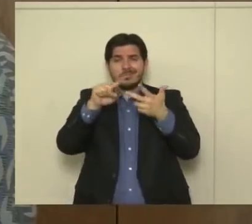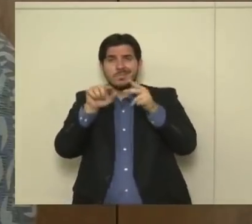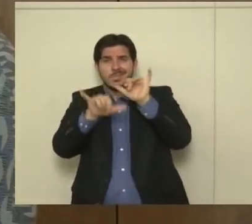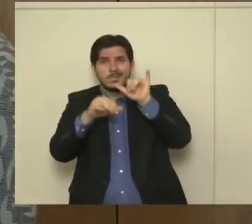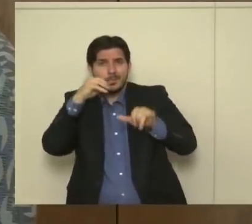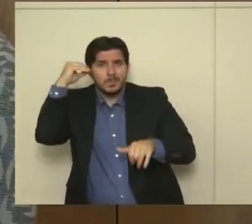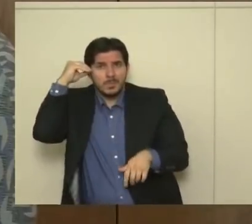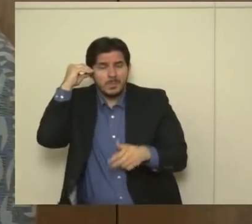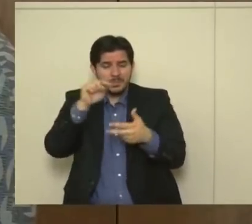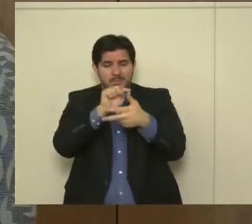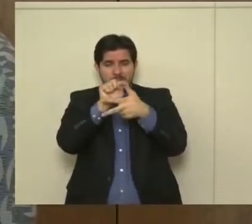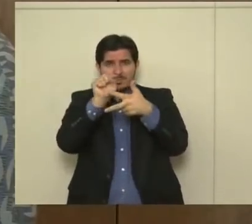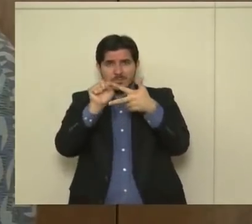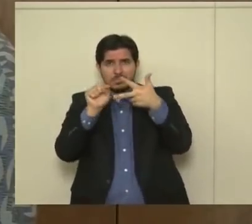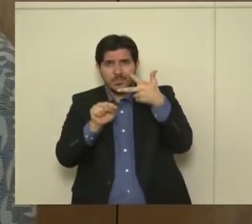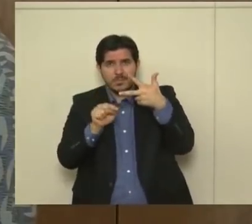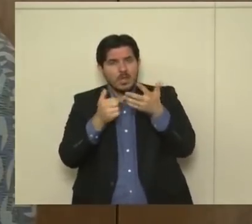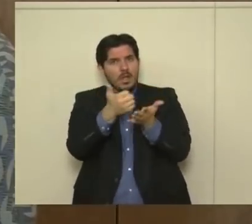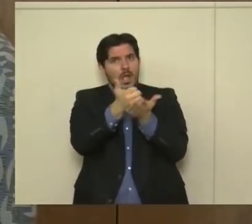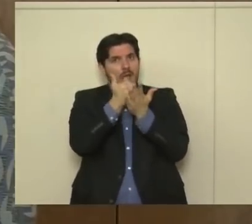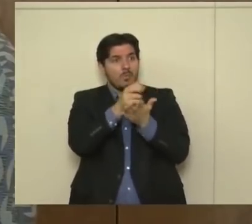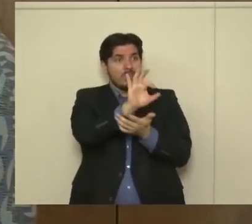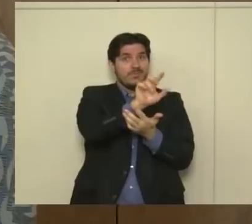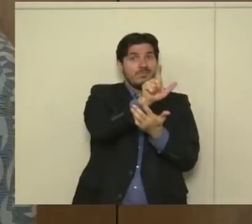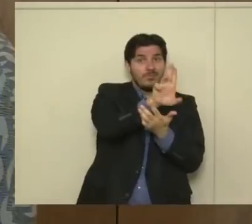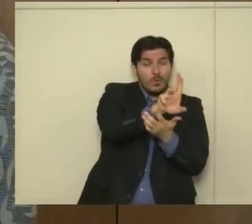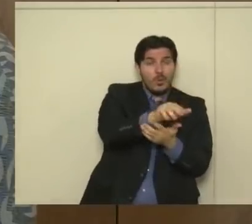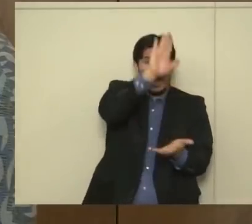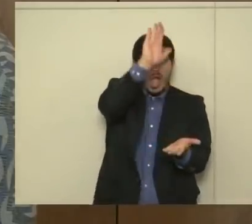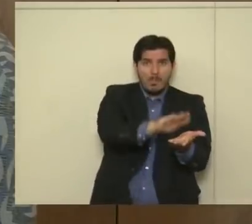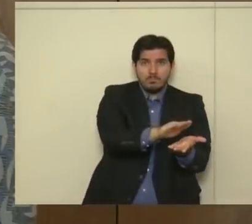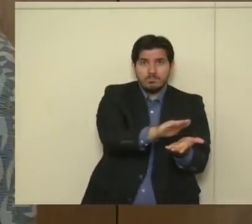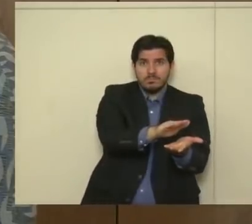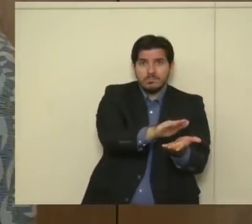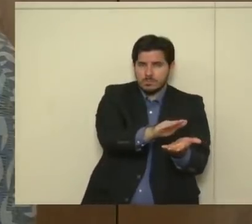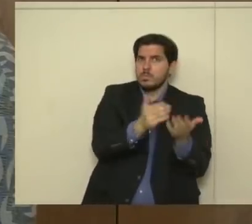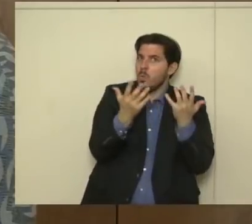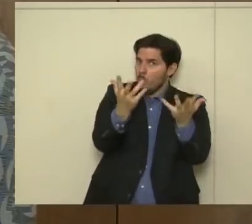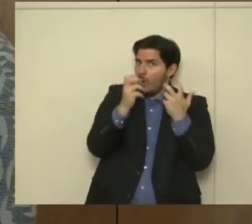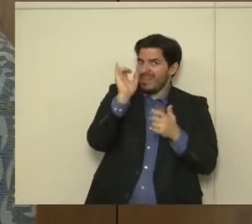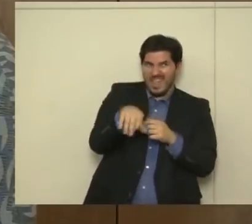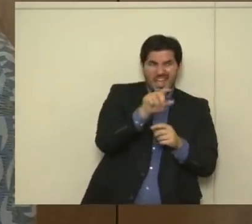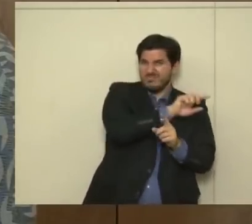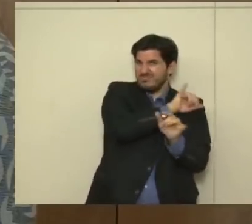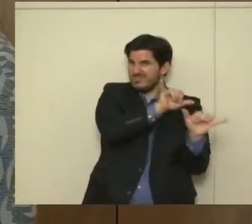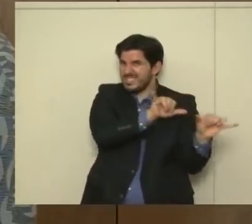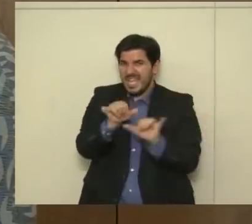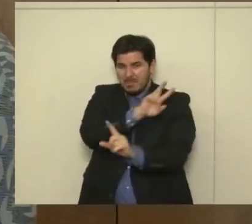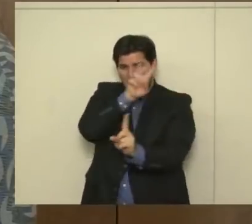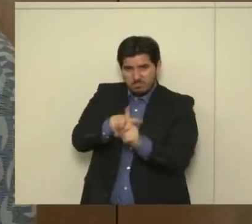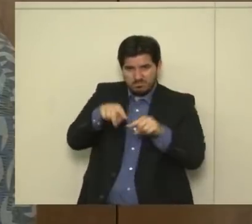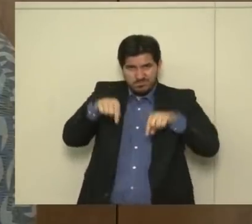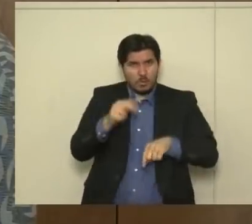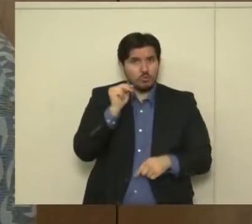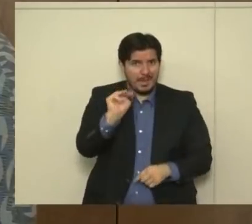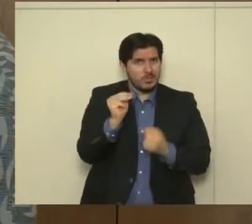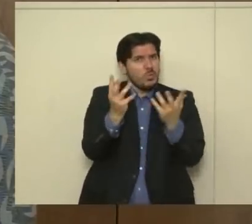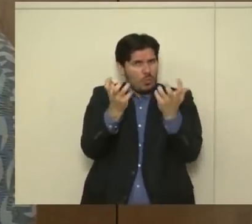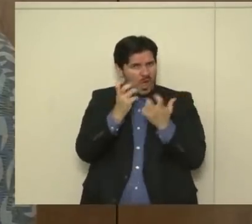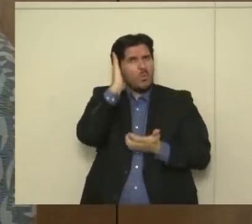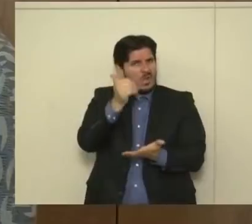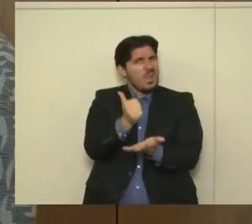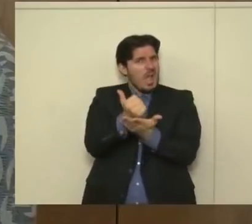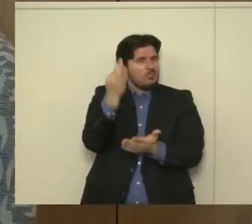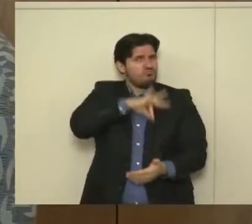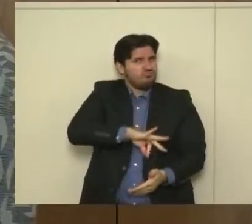largely contributed to reducing flu, and we want that. That will help New Mexico, and that's how we're